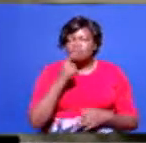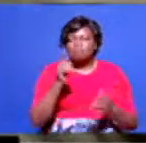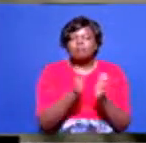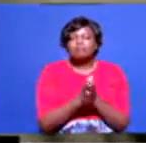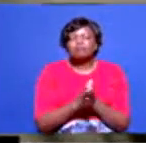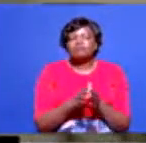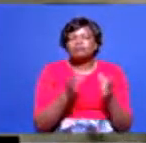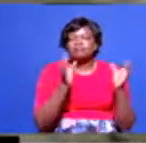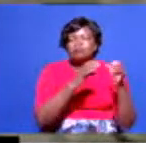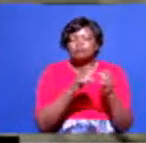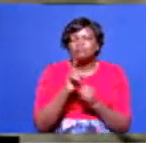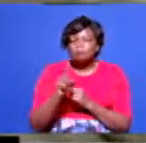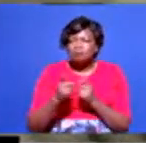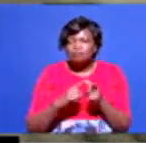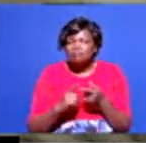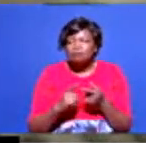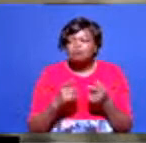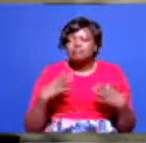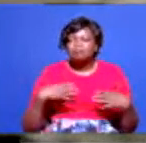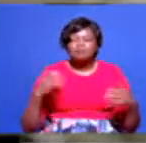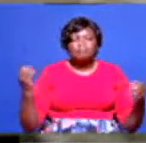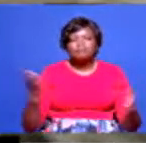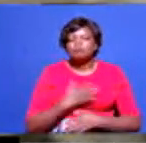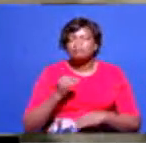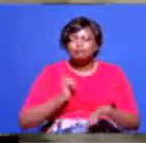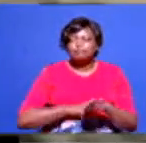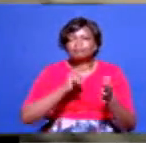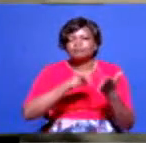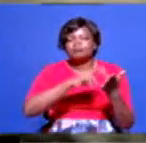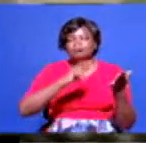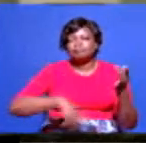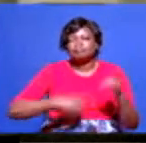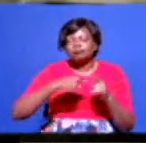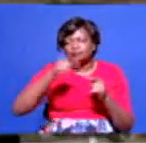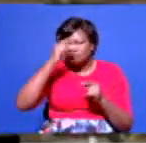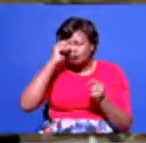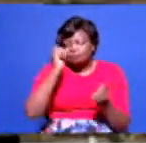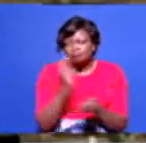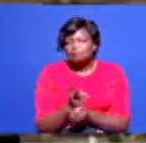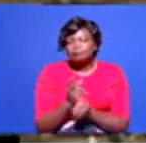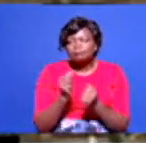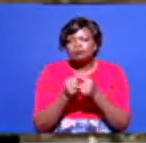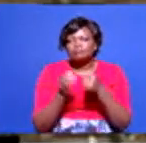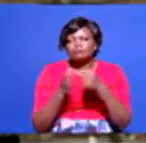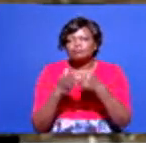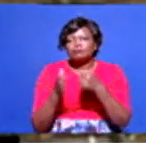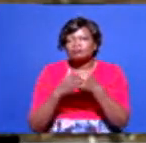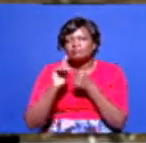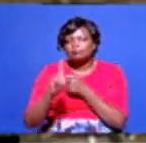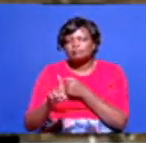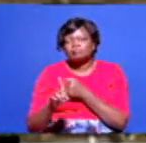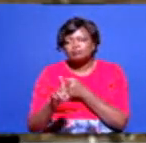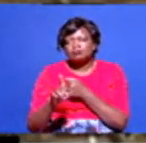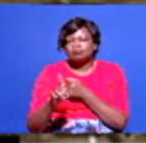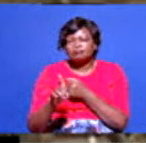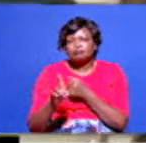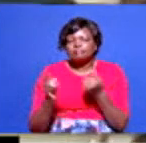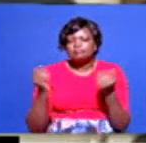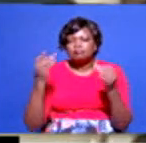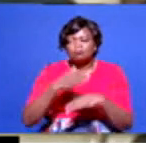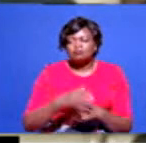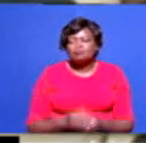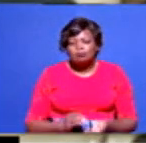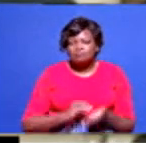it came as a surprise for many when he resigned from government in December 1991, days after the repeal of